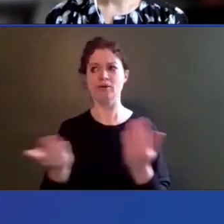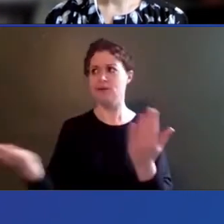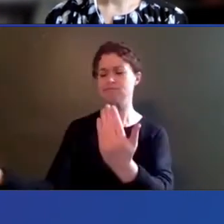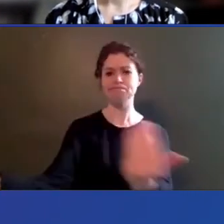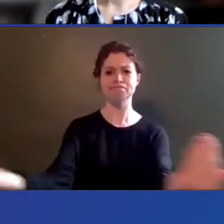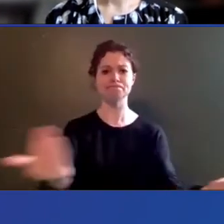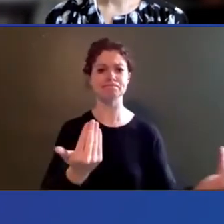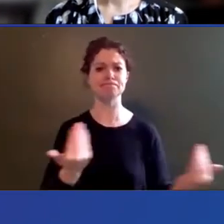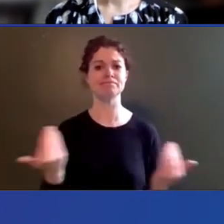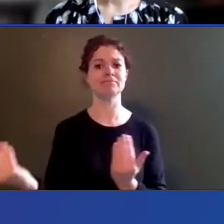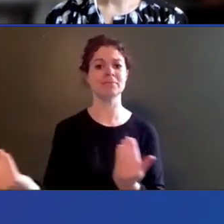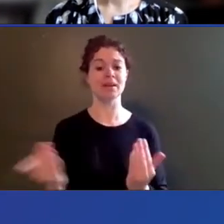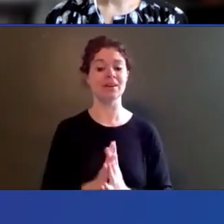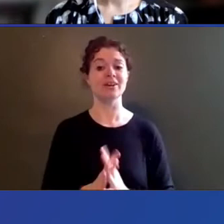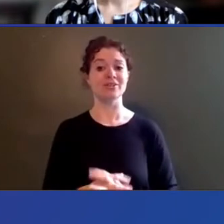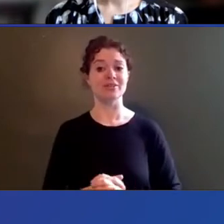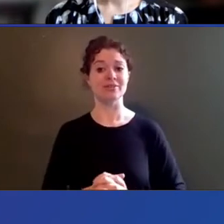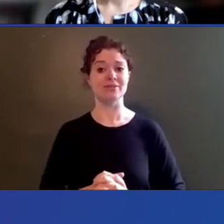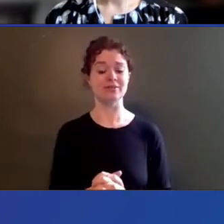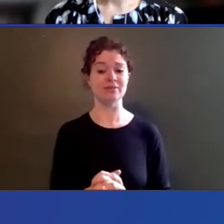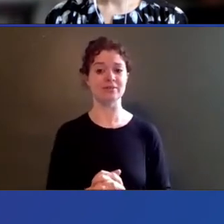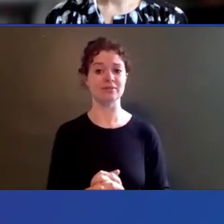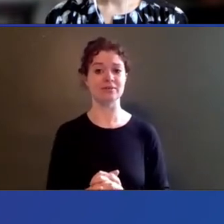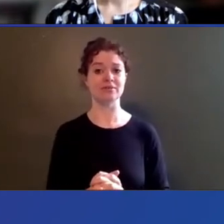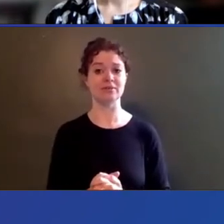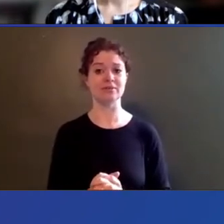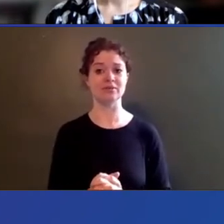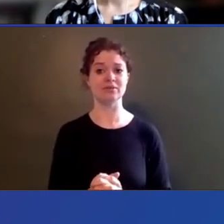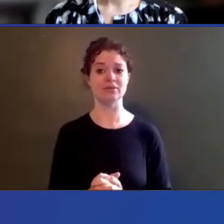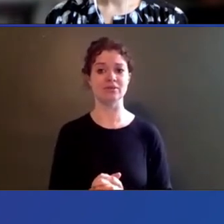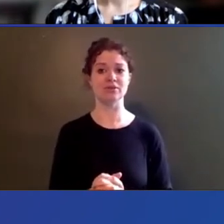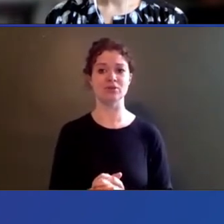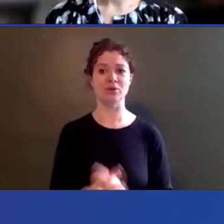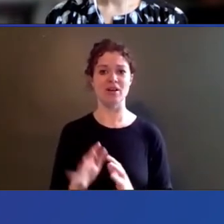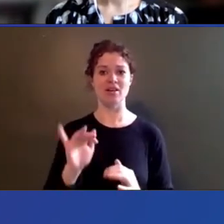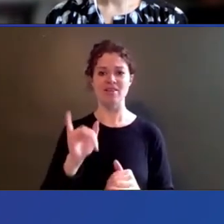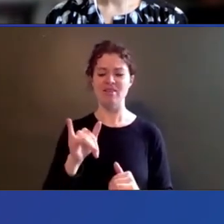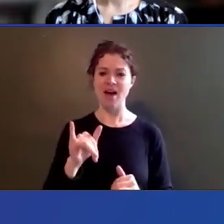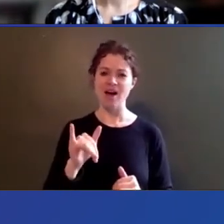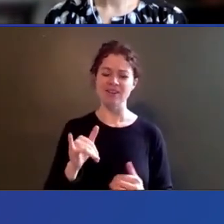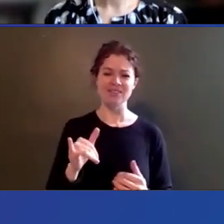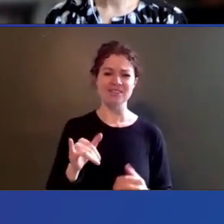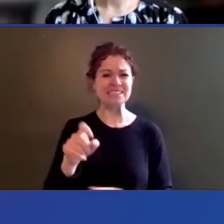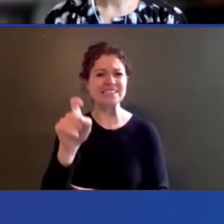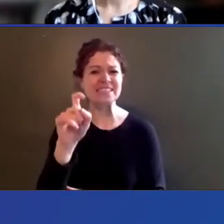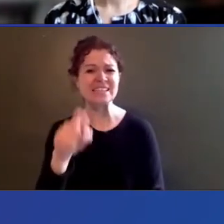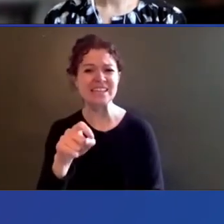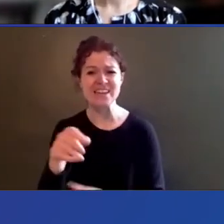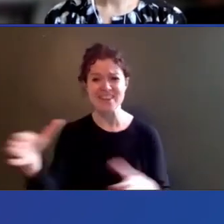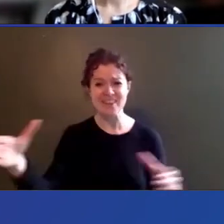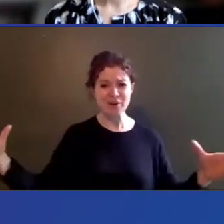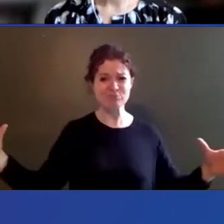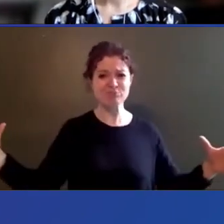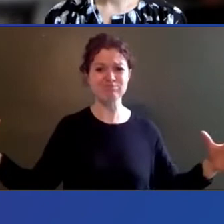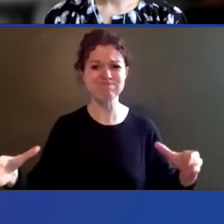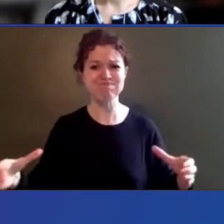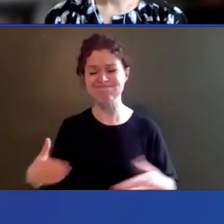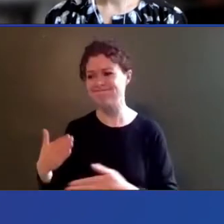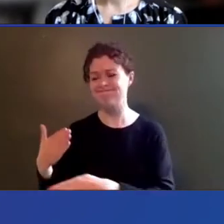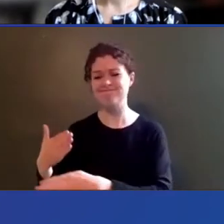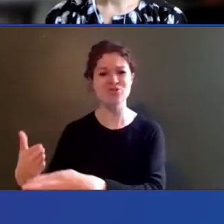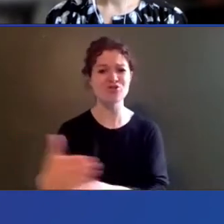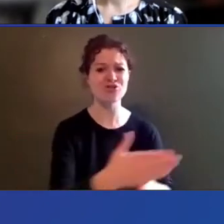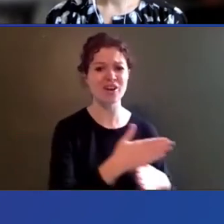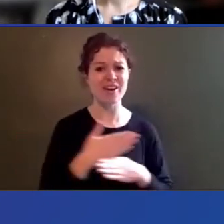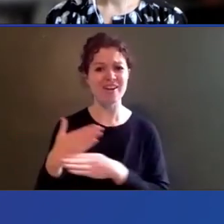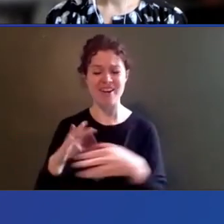And, you know, the need to be together, to share information, first of all, gave us a